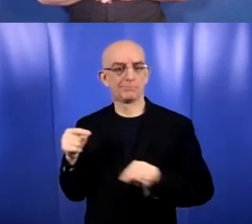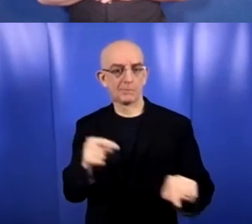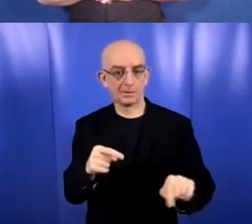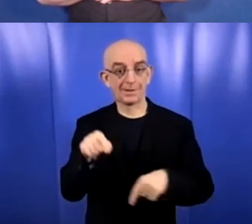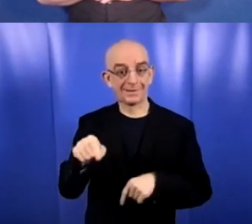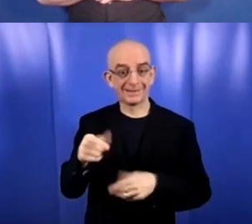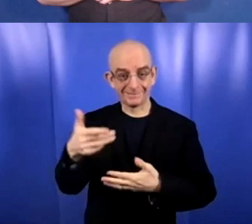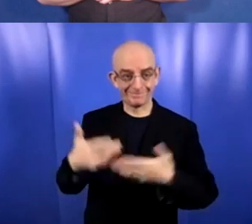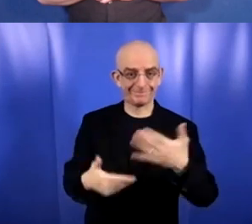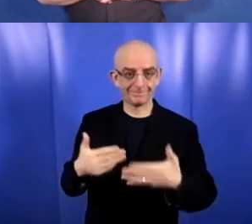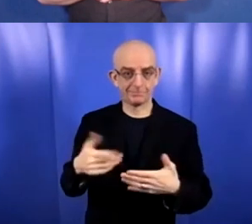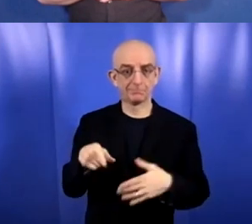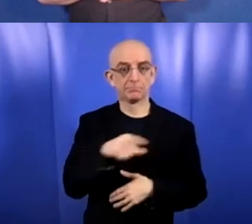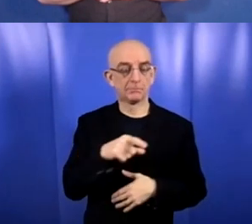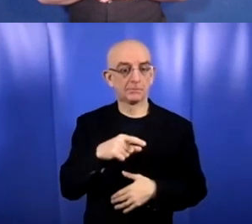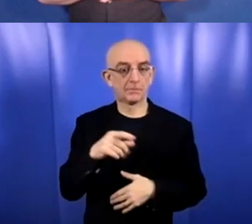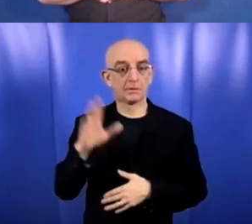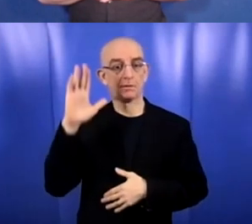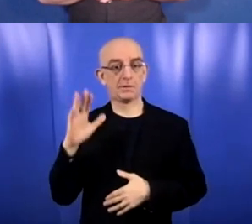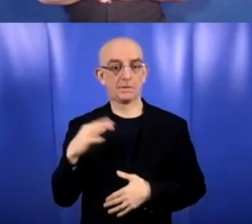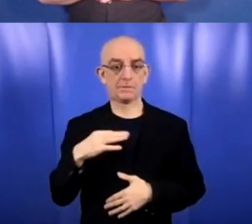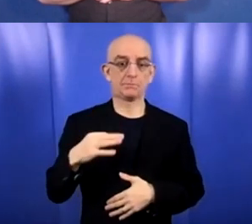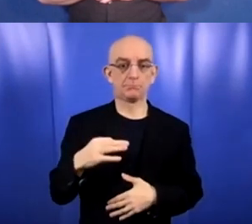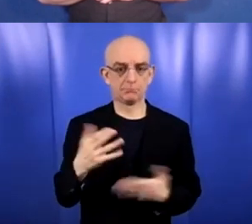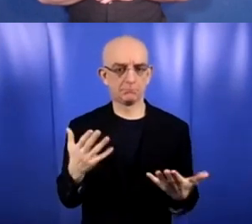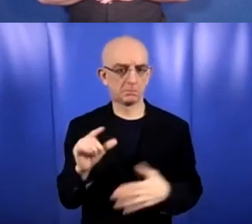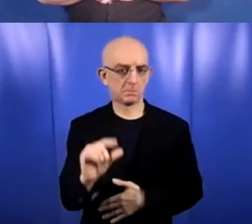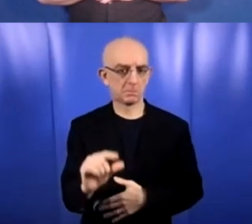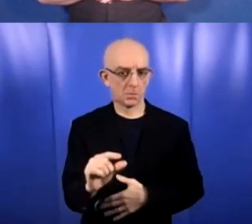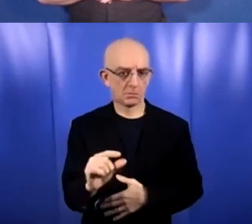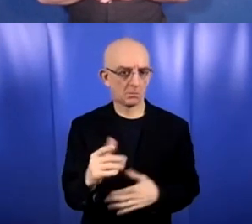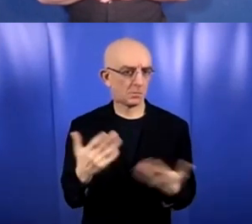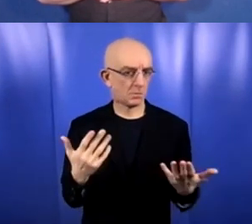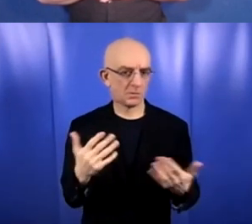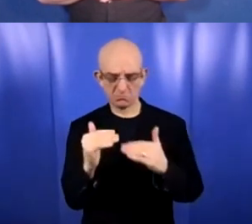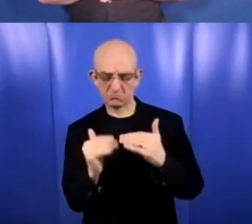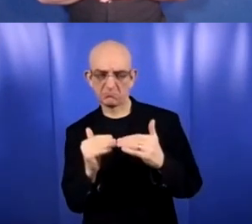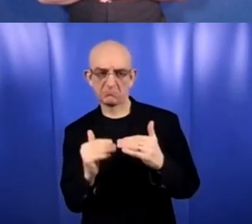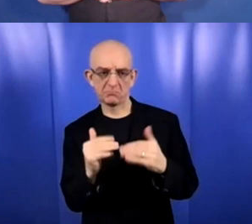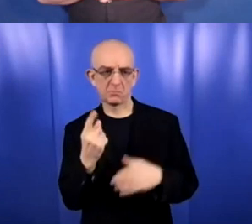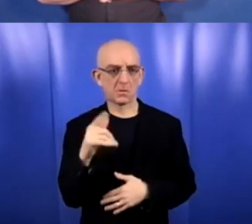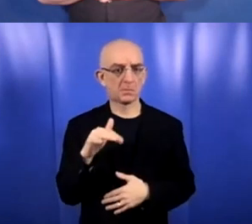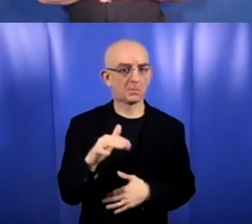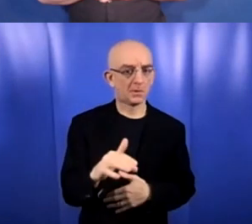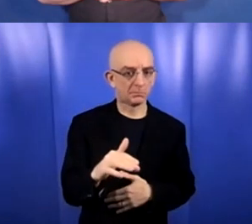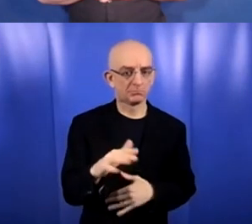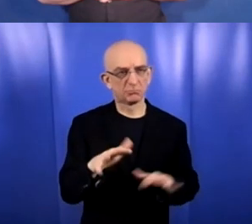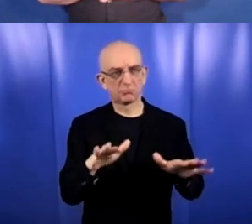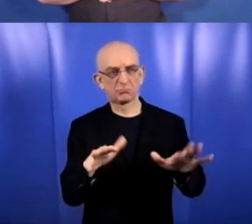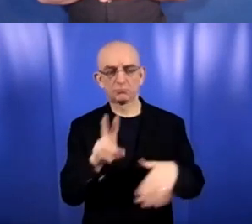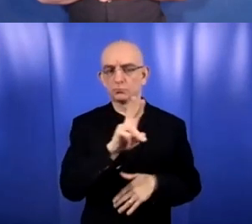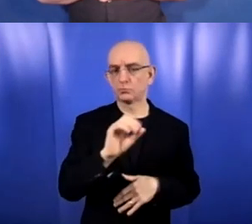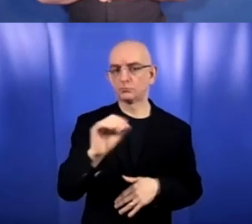statistic from that year. And so that also ties to another question we've had about enabling